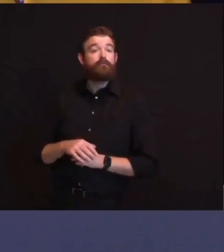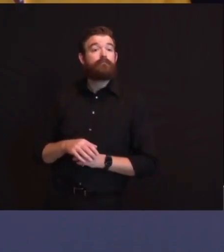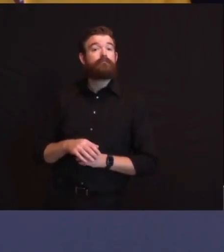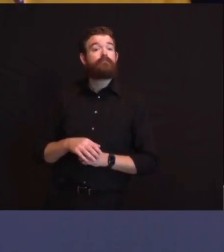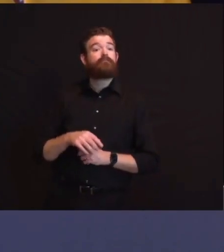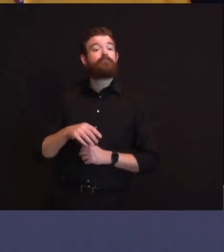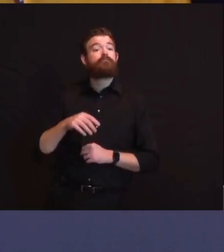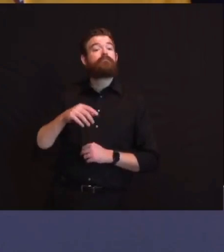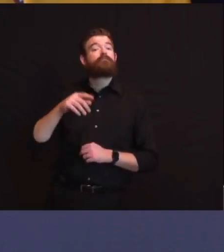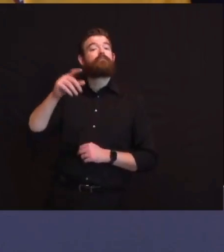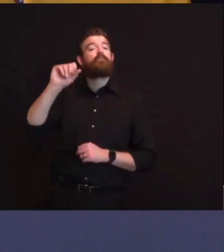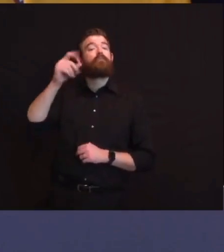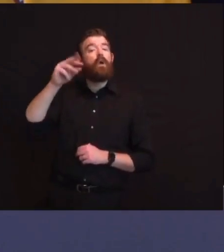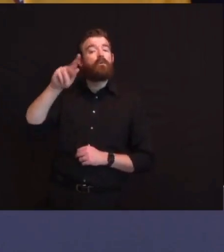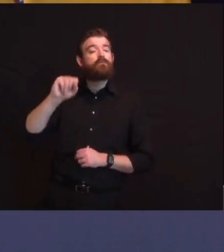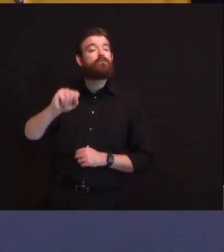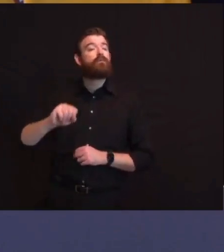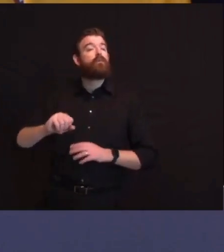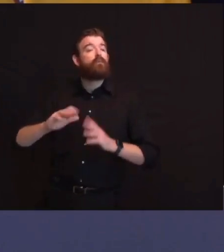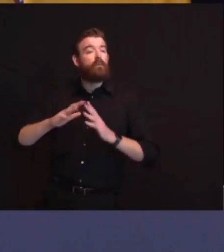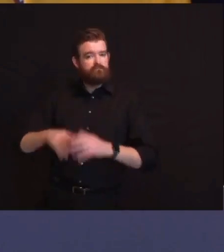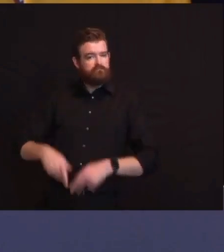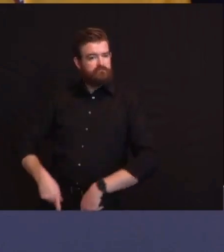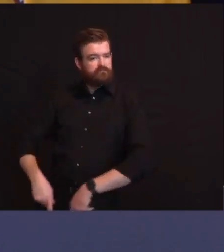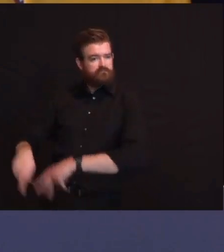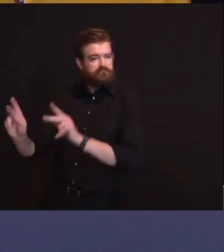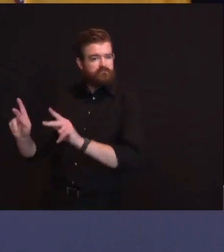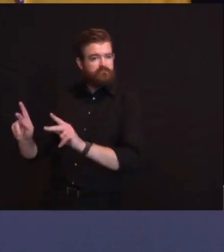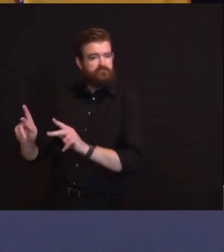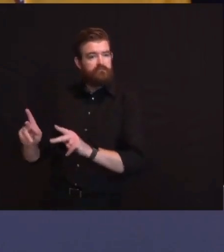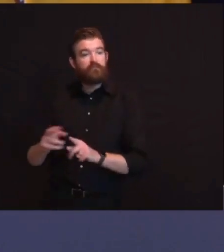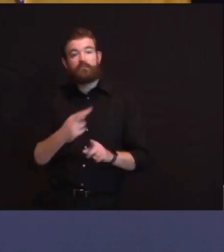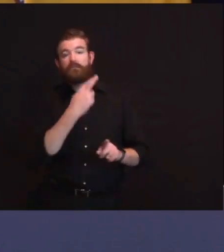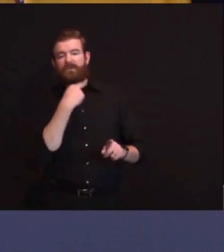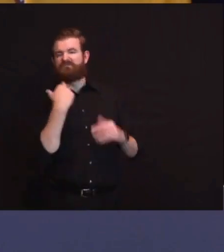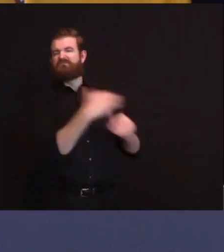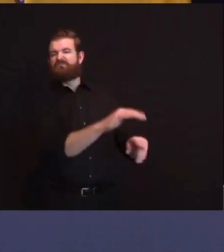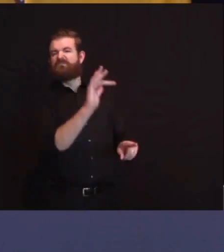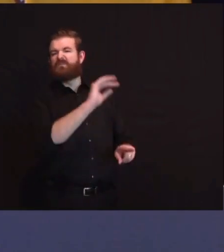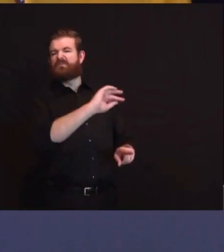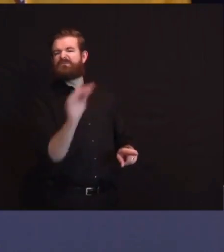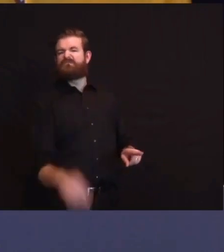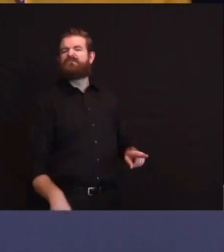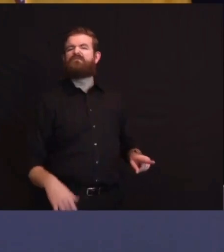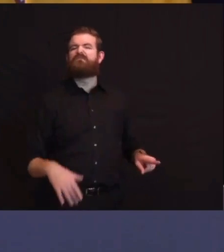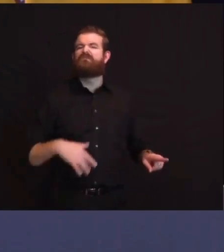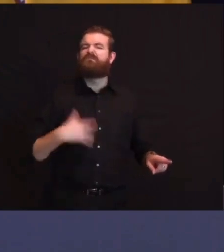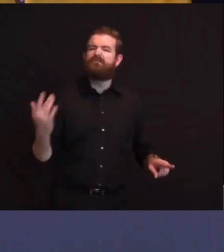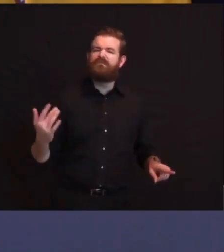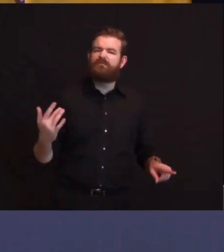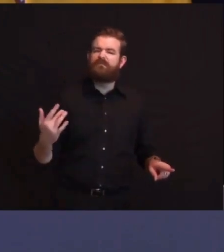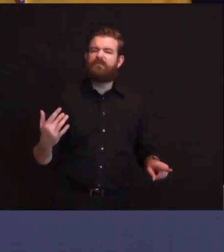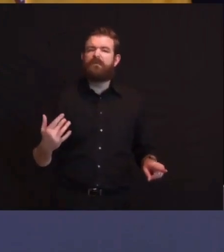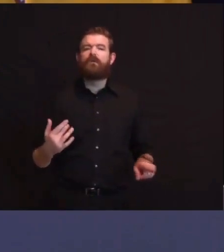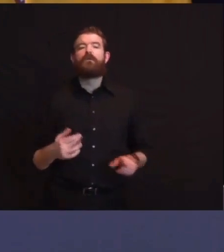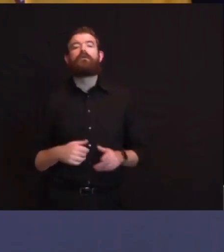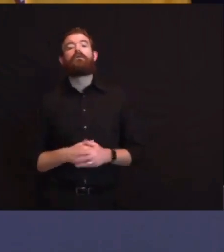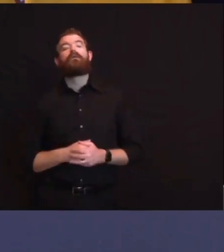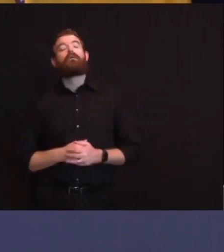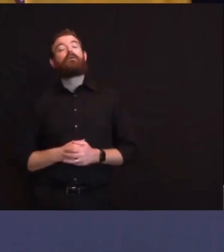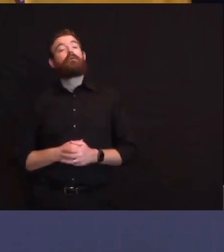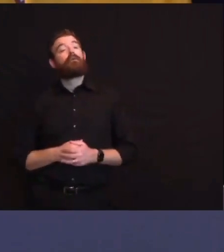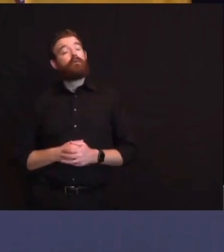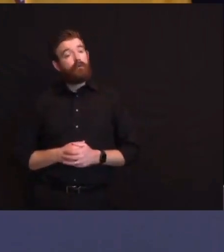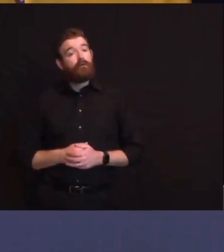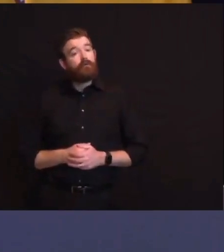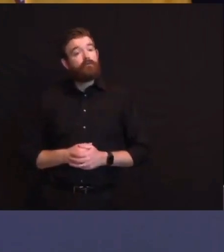but restaurants are still restricted to 25%? When will you release an updated directive on indoor visits to nursing homes? The federal